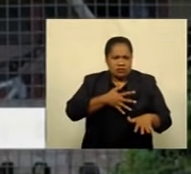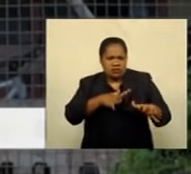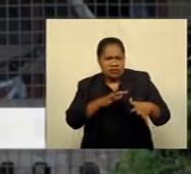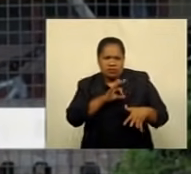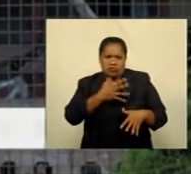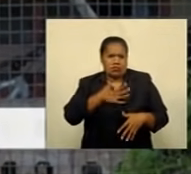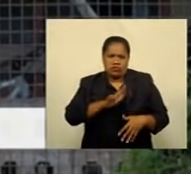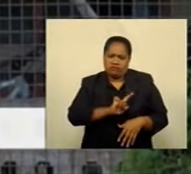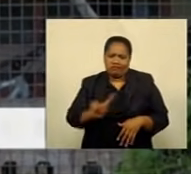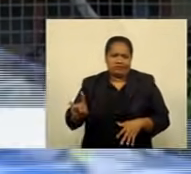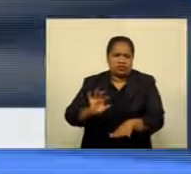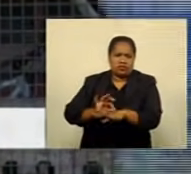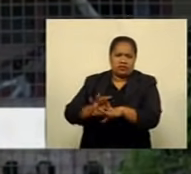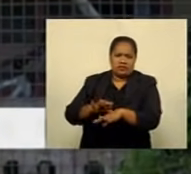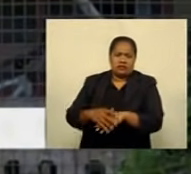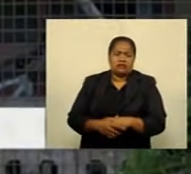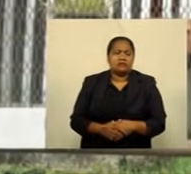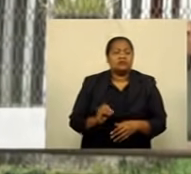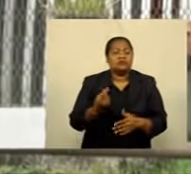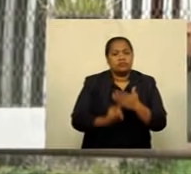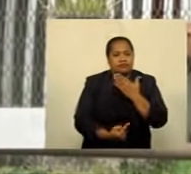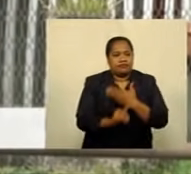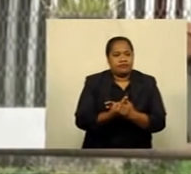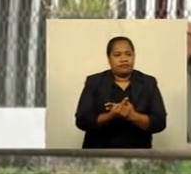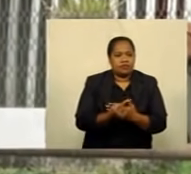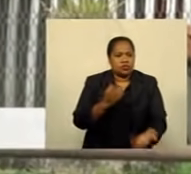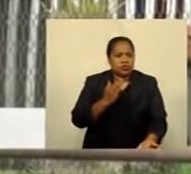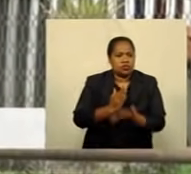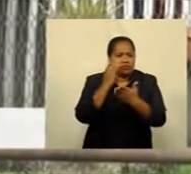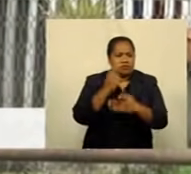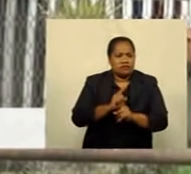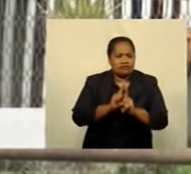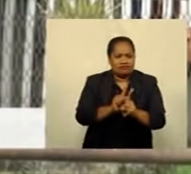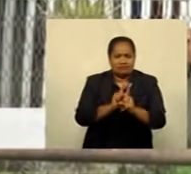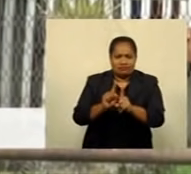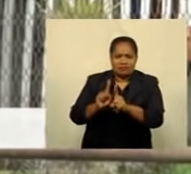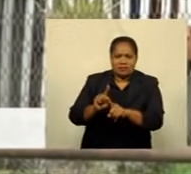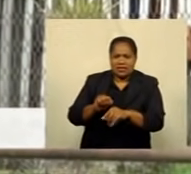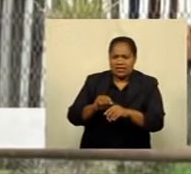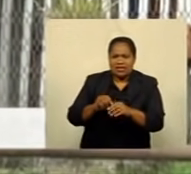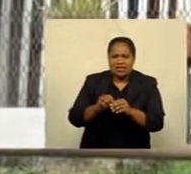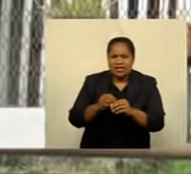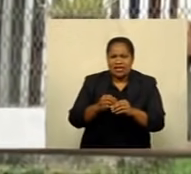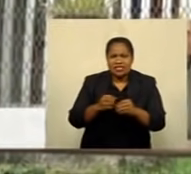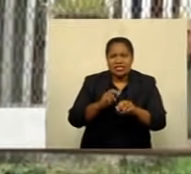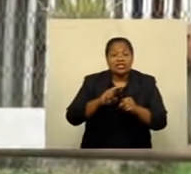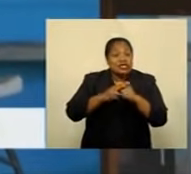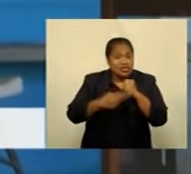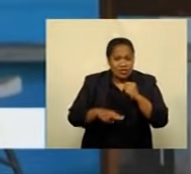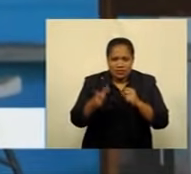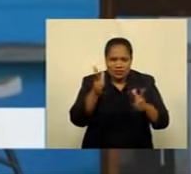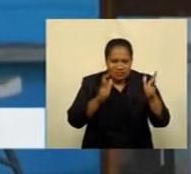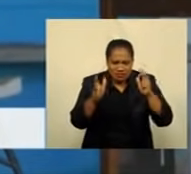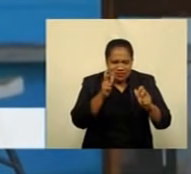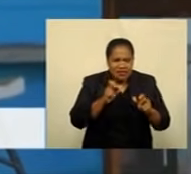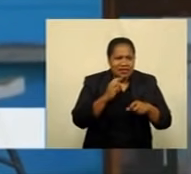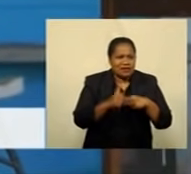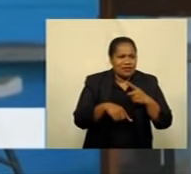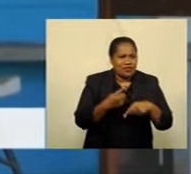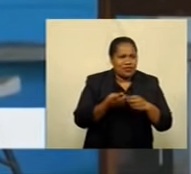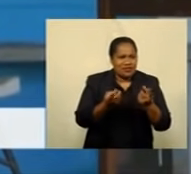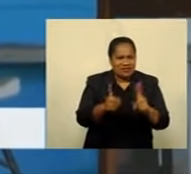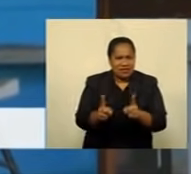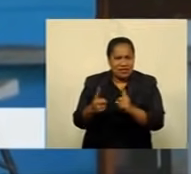get hospitalized. She had even stopped following the daily news as the COVID death toll was traumatizing because she